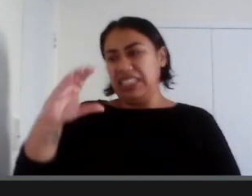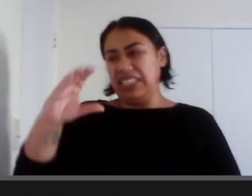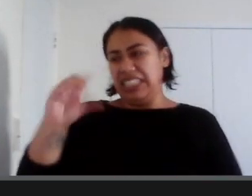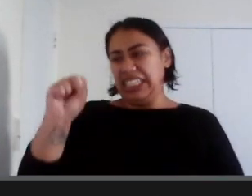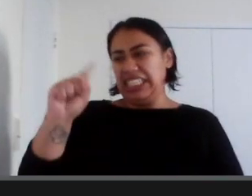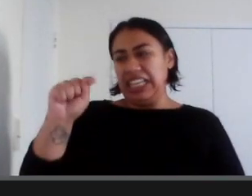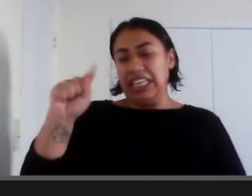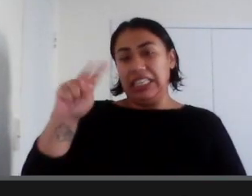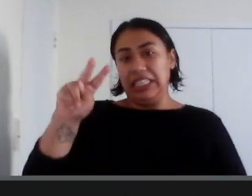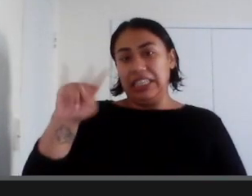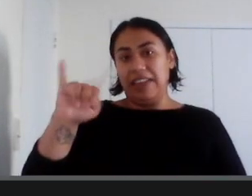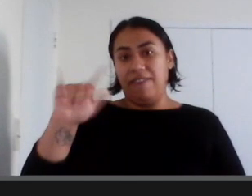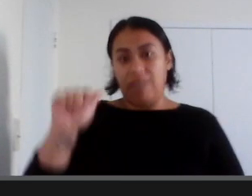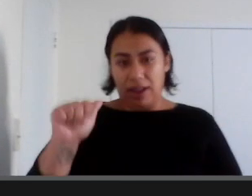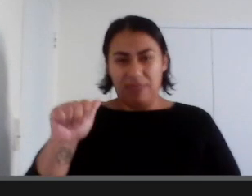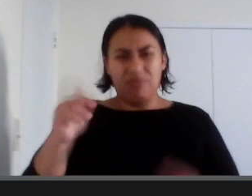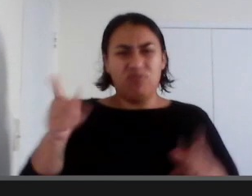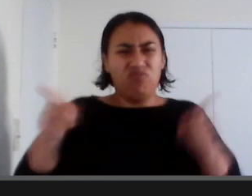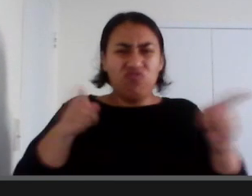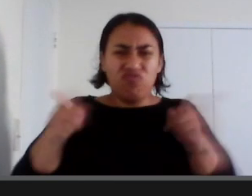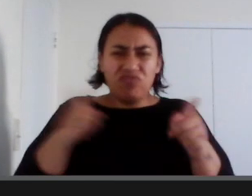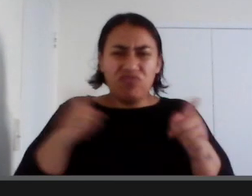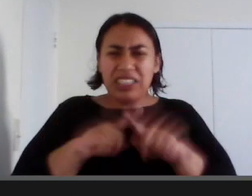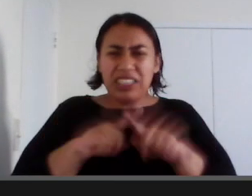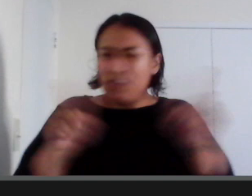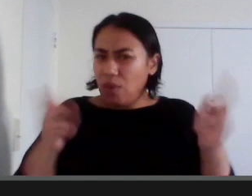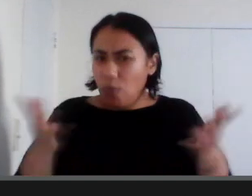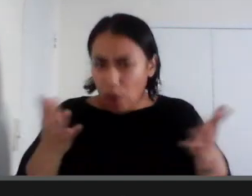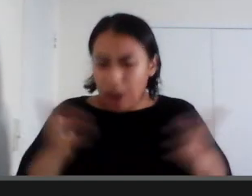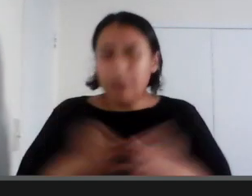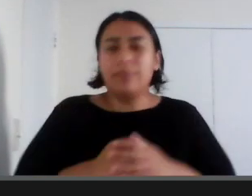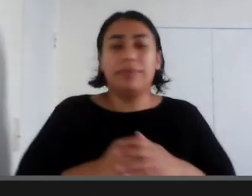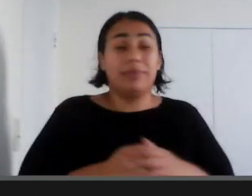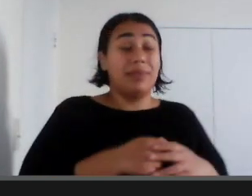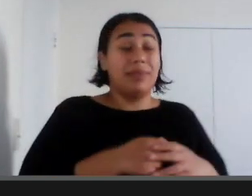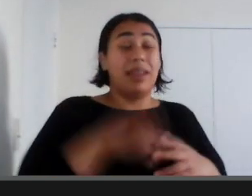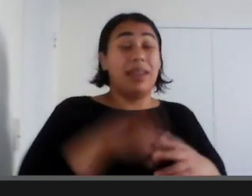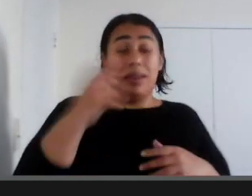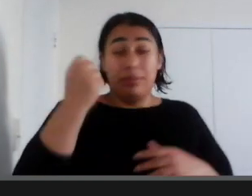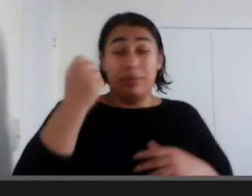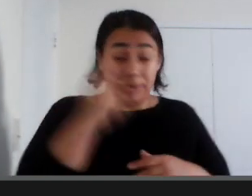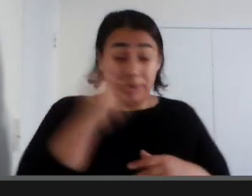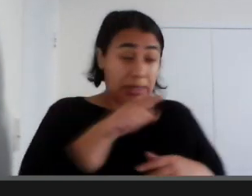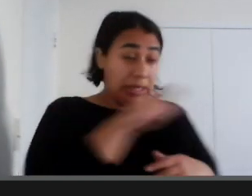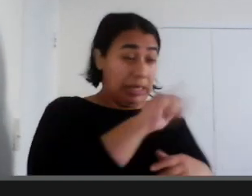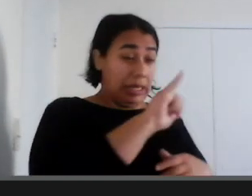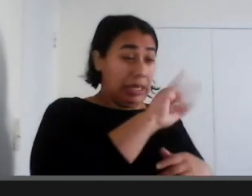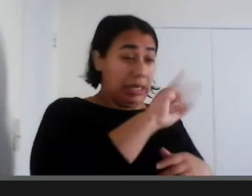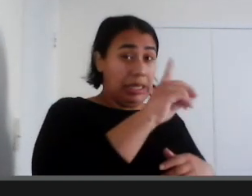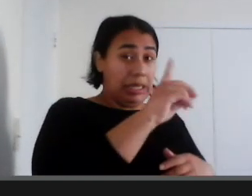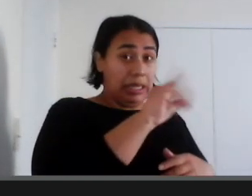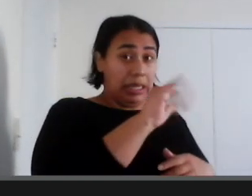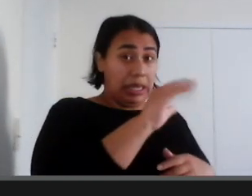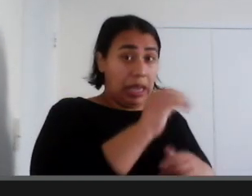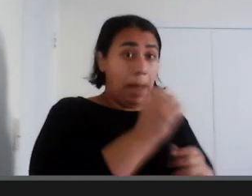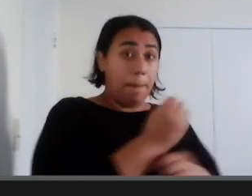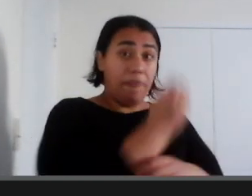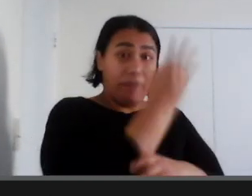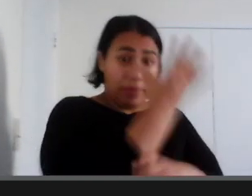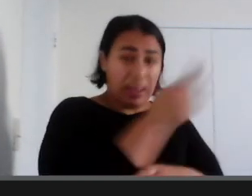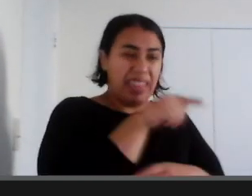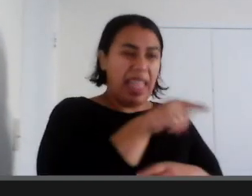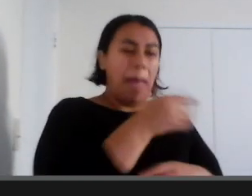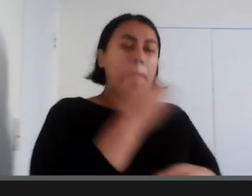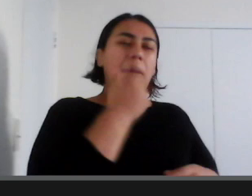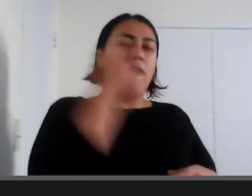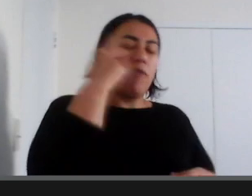sleep duration and their sleep quality. There's a lot of talk about indica, sativa, and hybrids, and there is much debate over